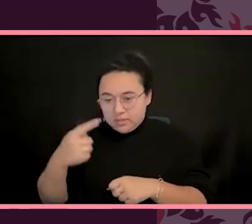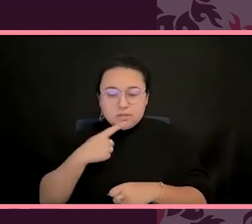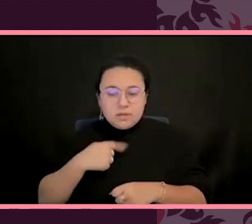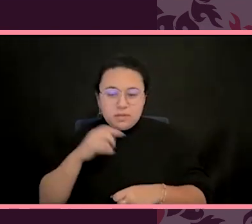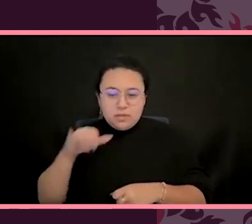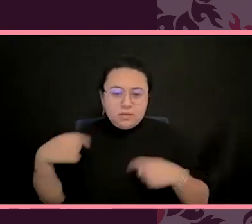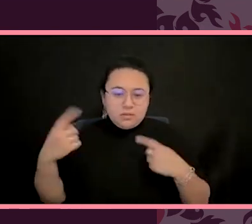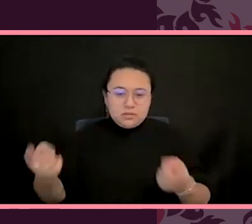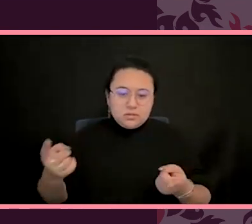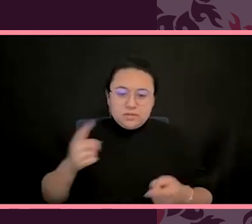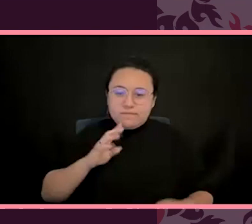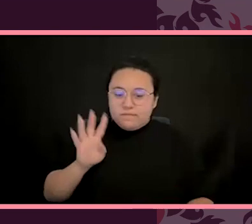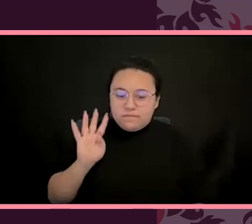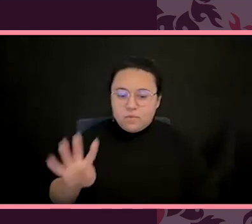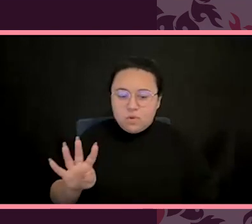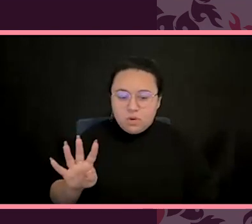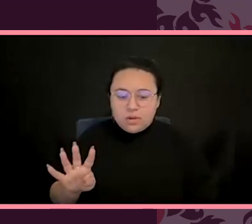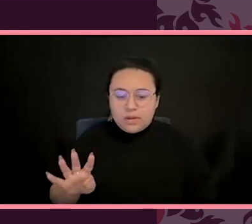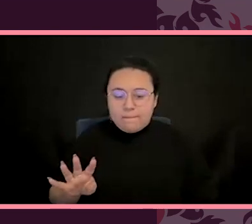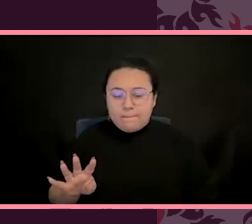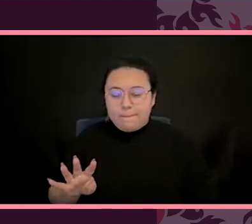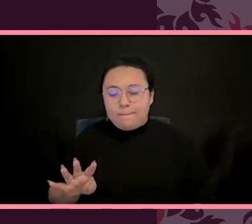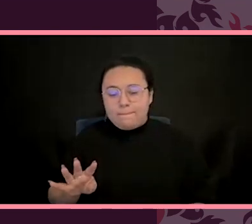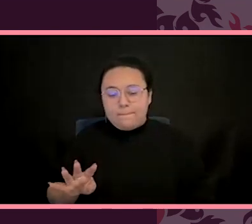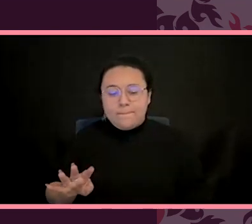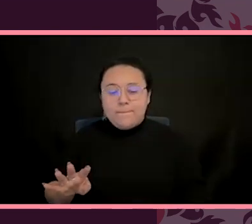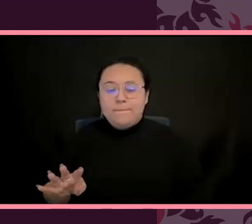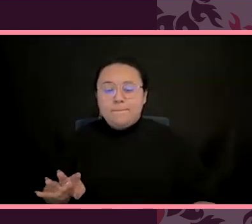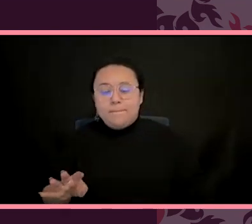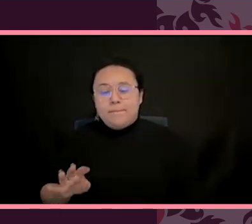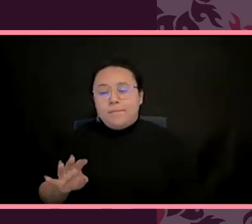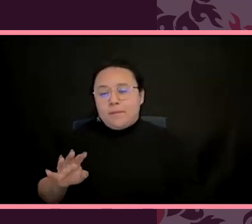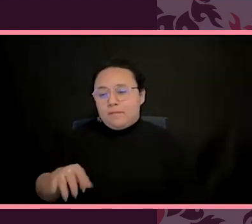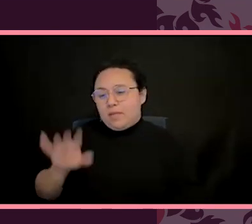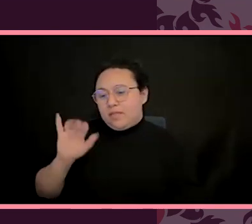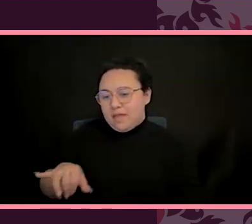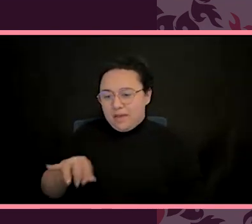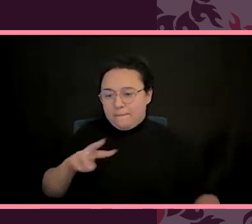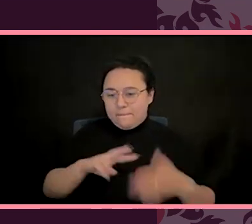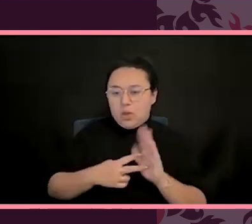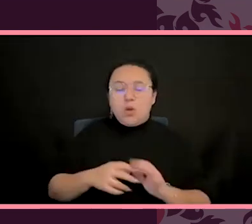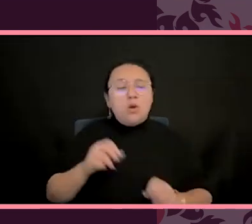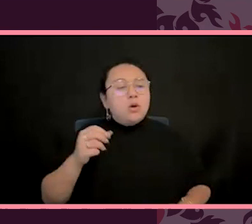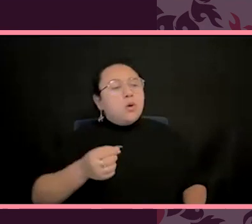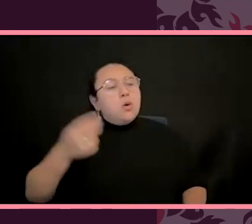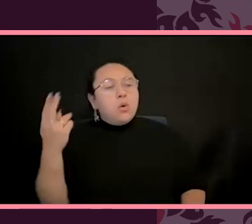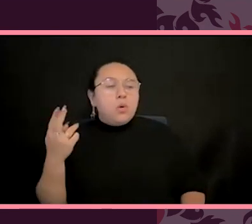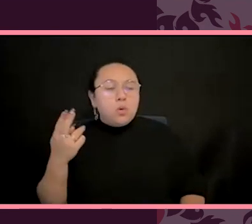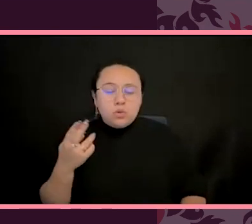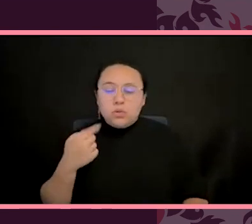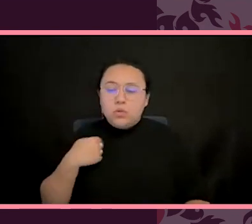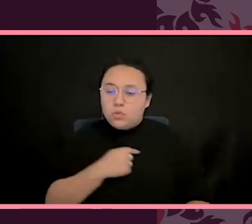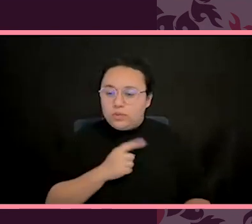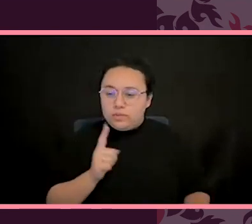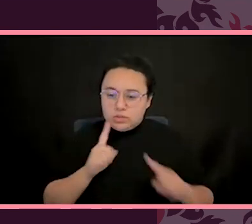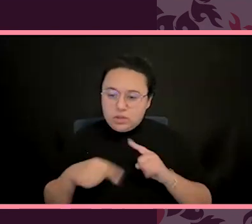that since he was like 4 years old. I said, that's what that is. And he's like, oh, but we've been